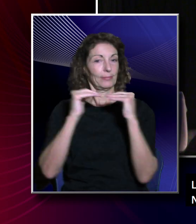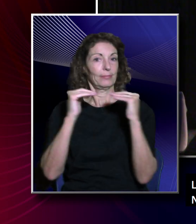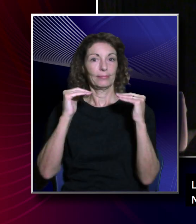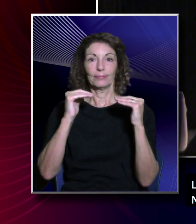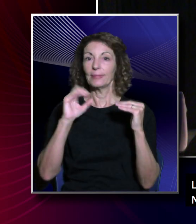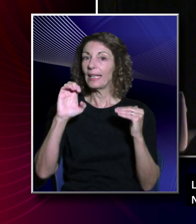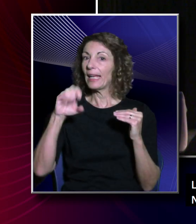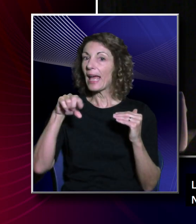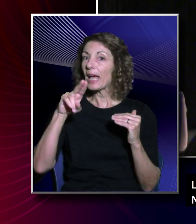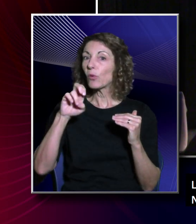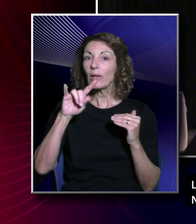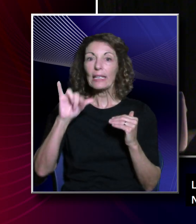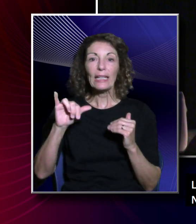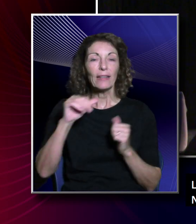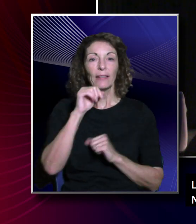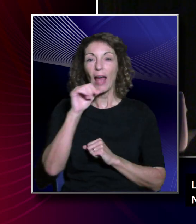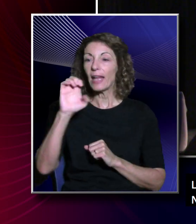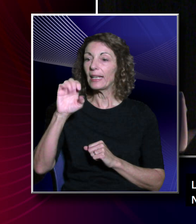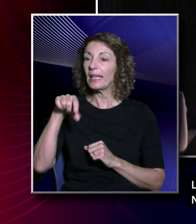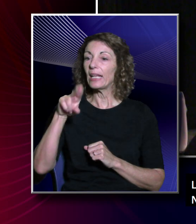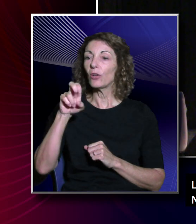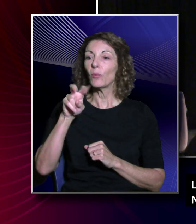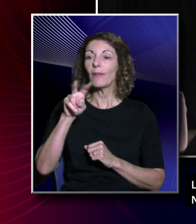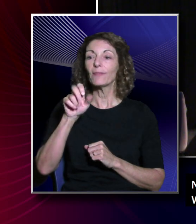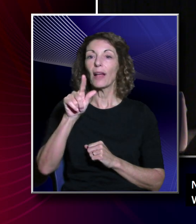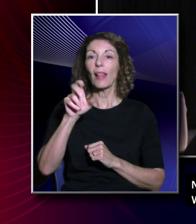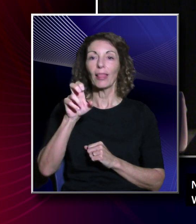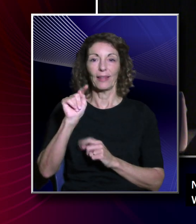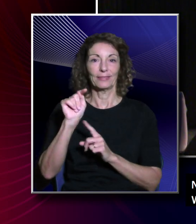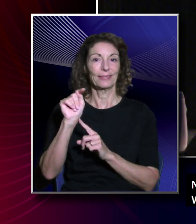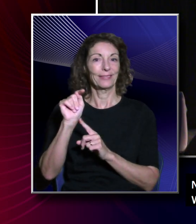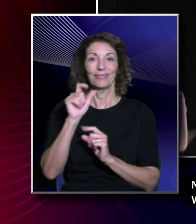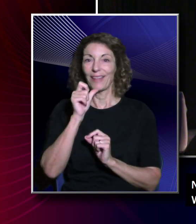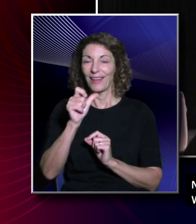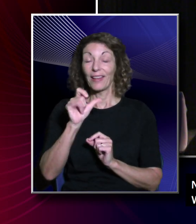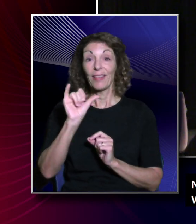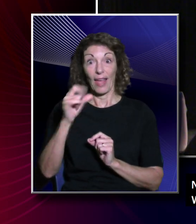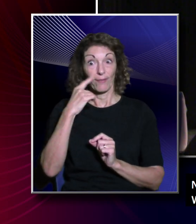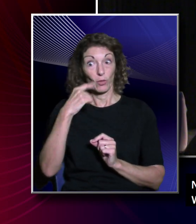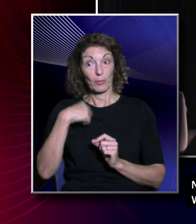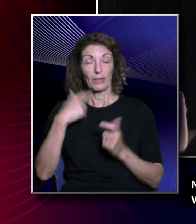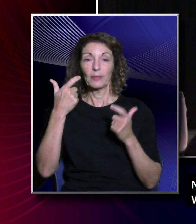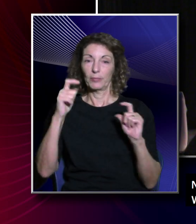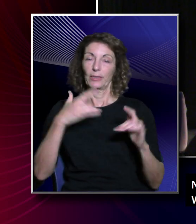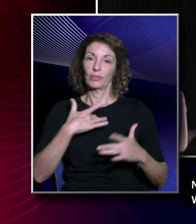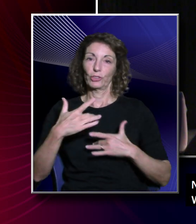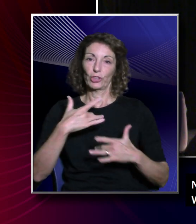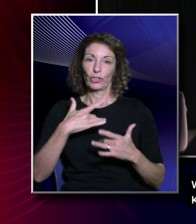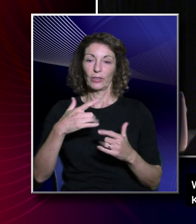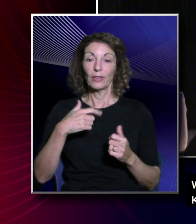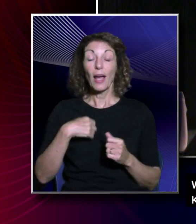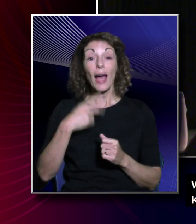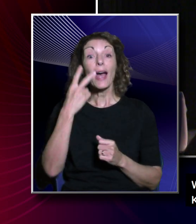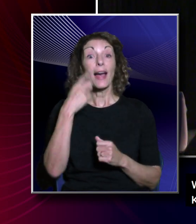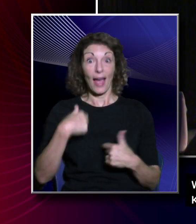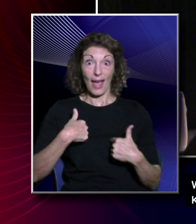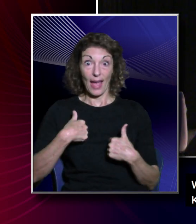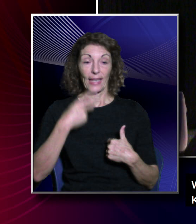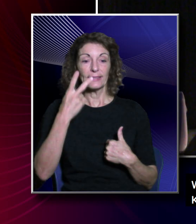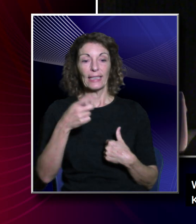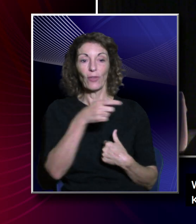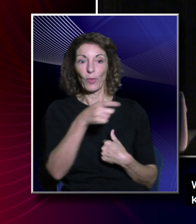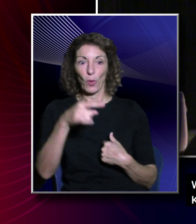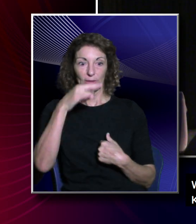equity, which would be a great concern for me, because I see the kids coming out as adults that have